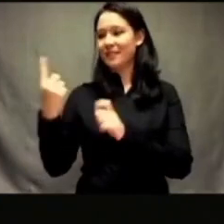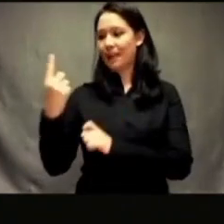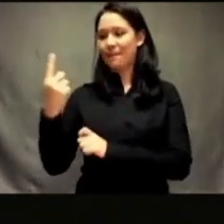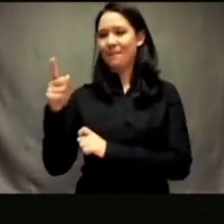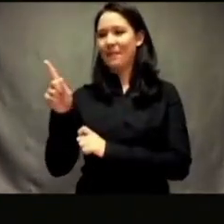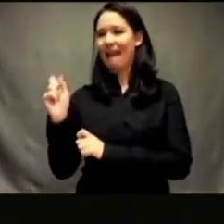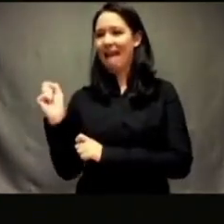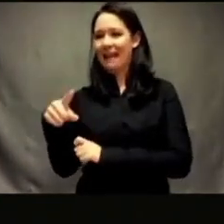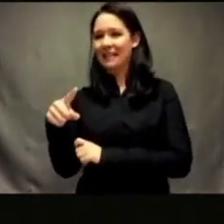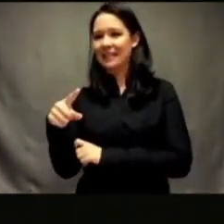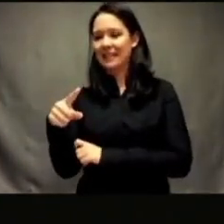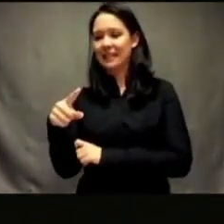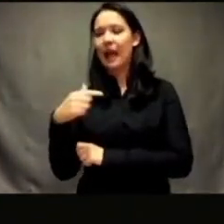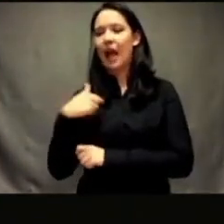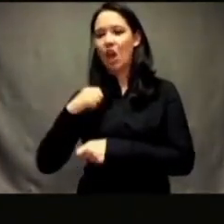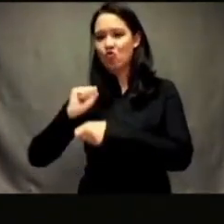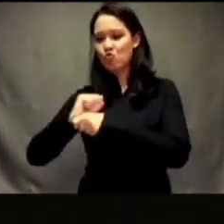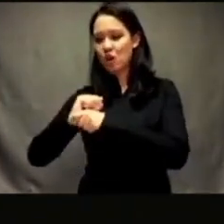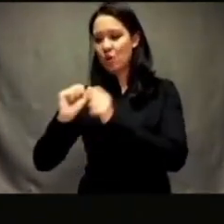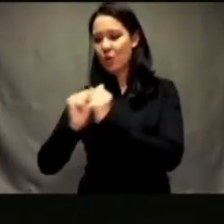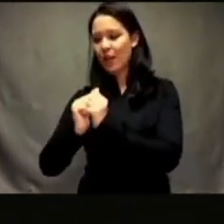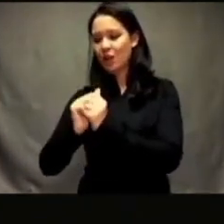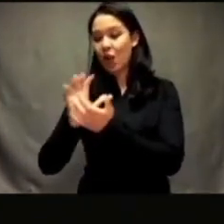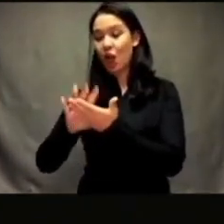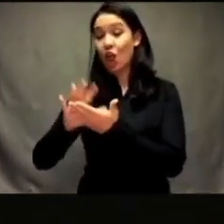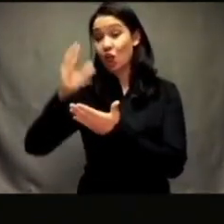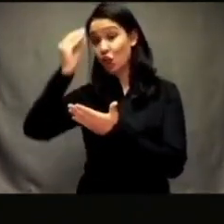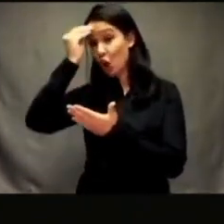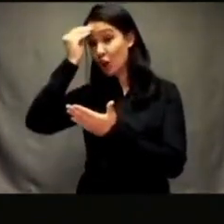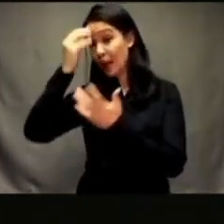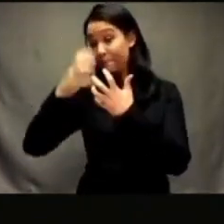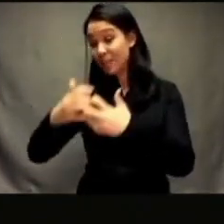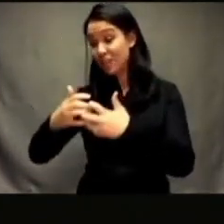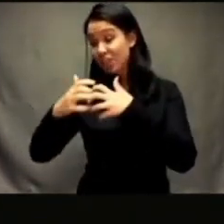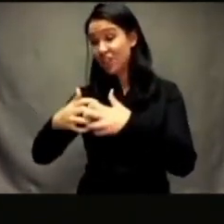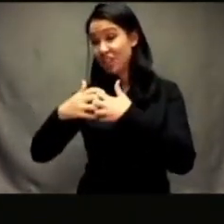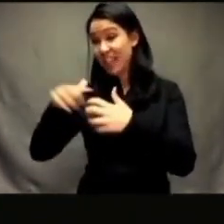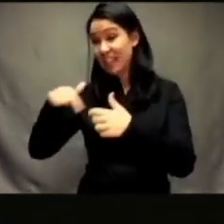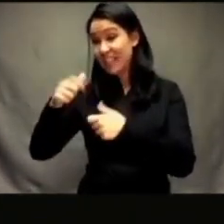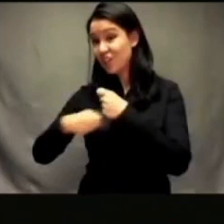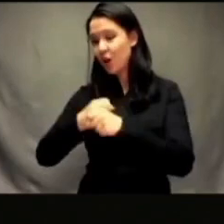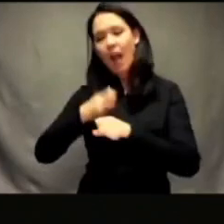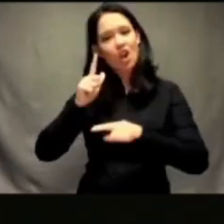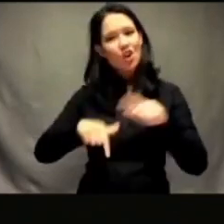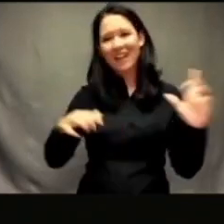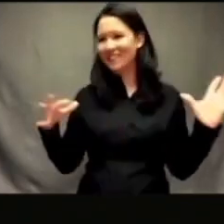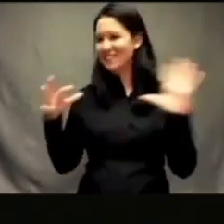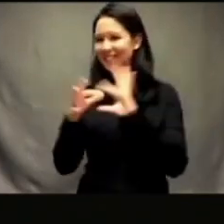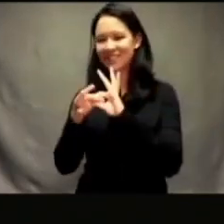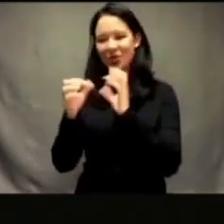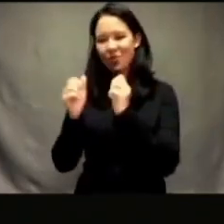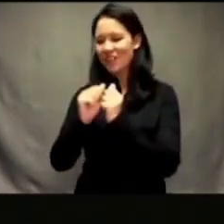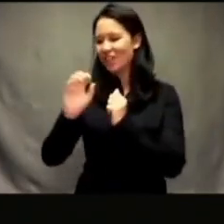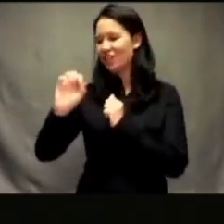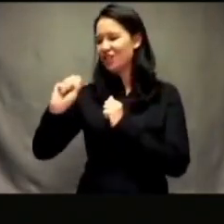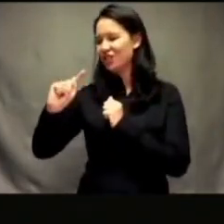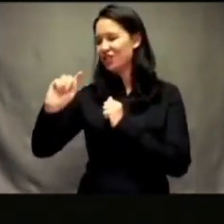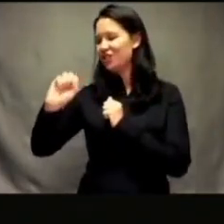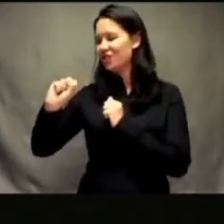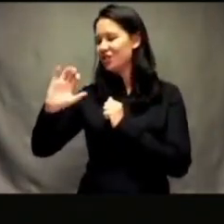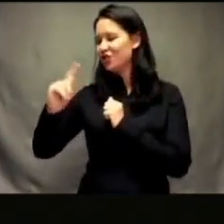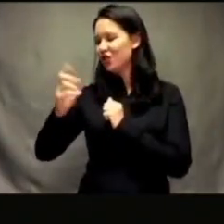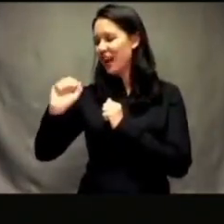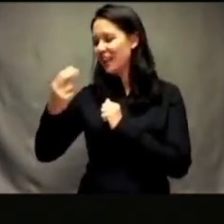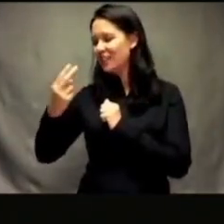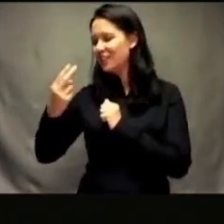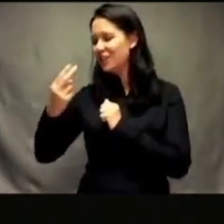She's asking, I worked with Learning Machine this year and I could not make it work together with Scratch, Microbit, and AI. Do we know anything about